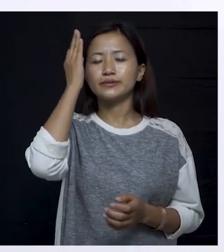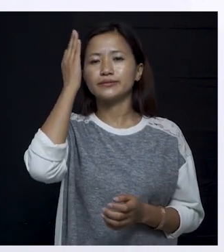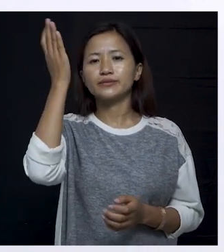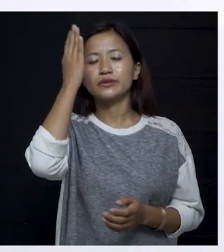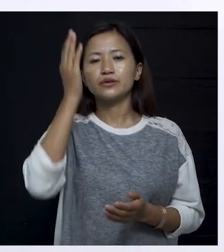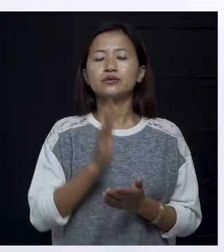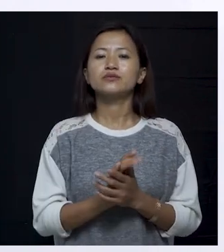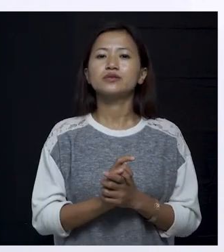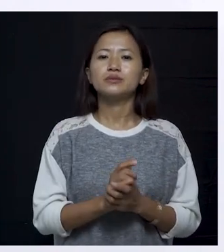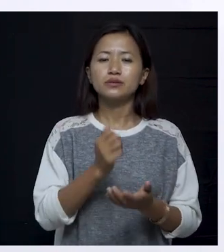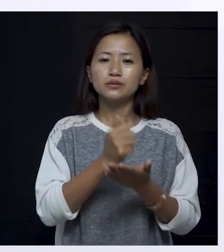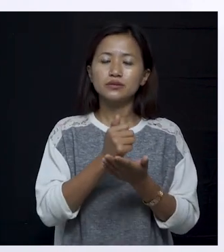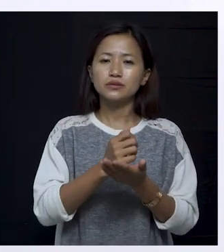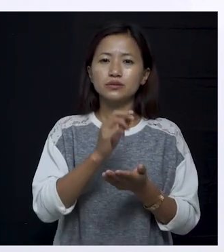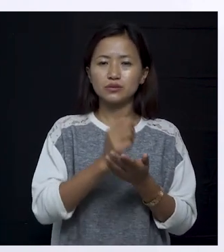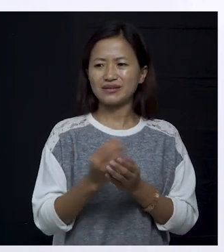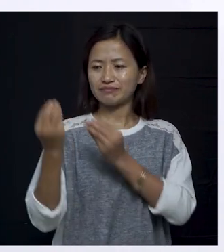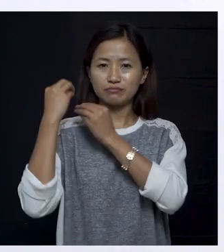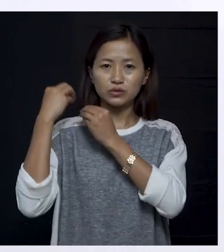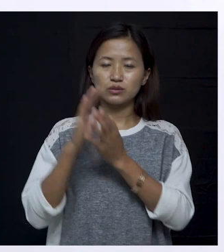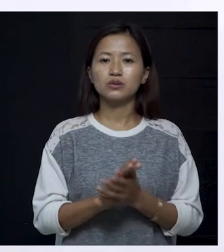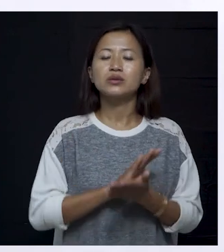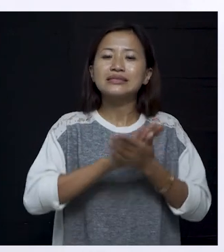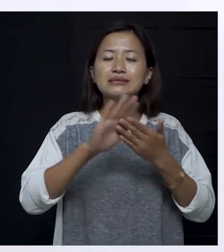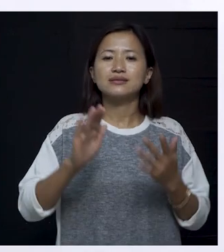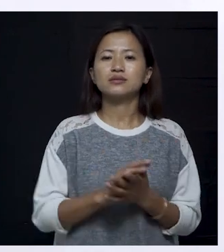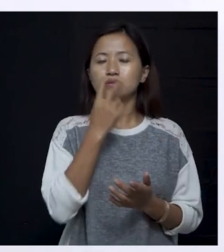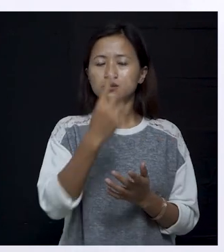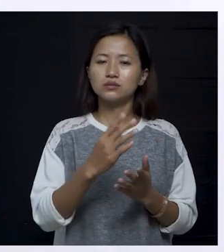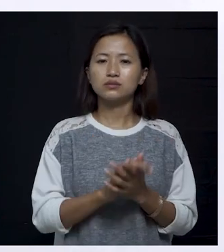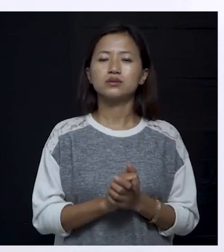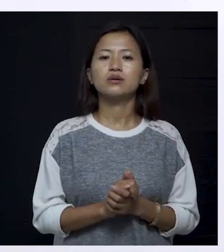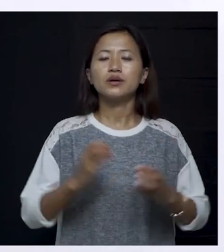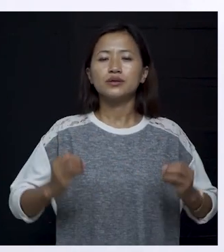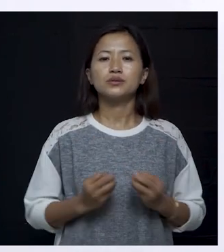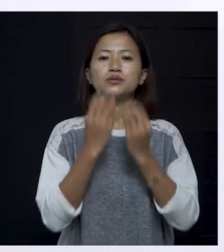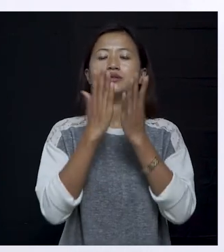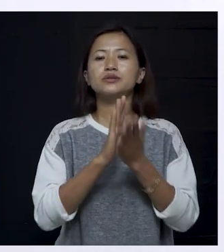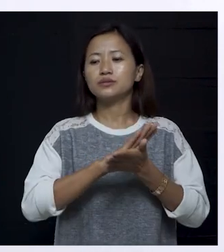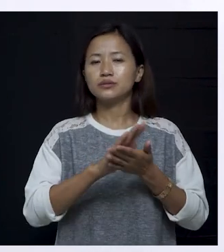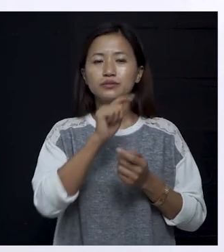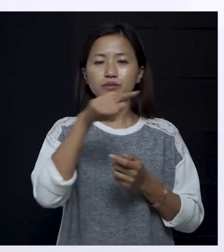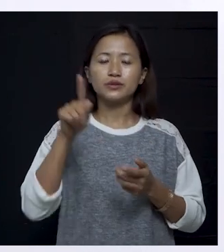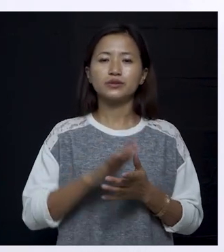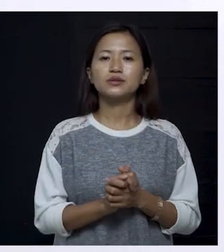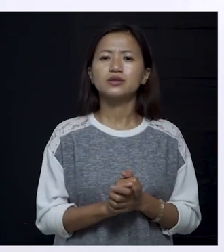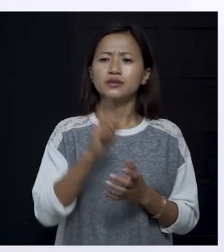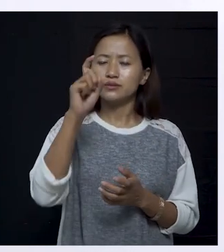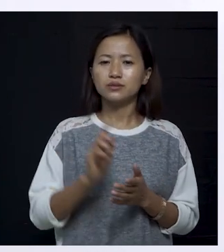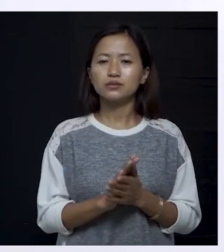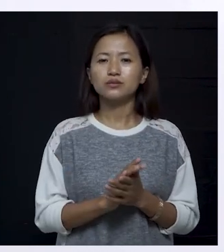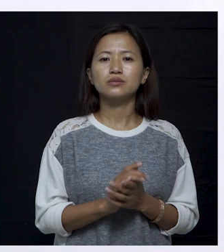they skip this topic. So I just want to make it clear, okay? So since we are enjoying the rights, we also, we need to